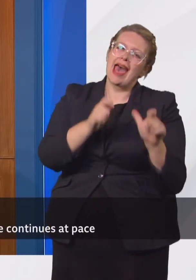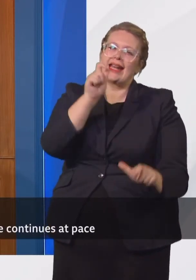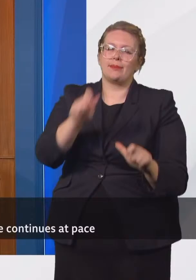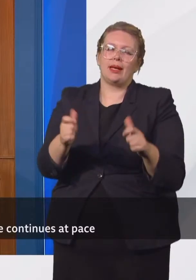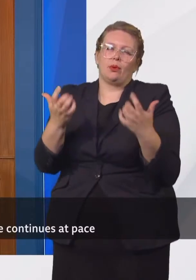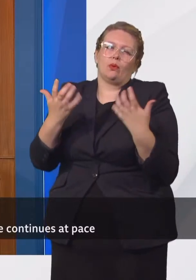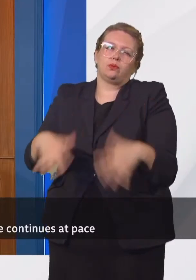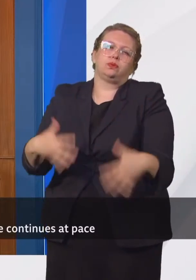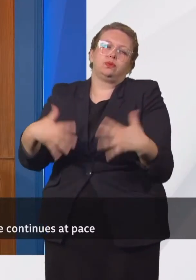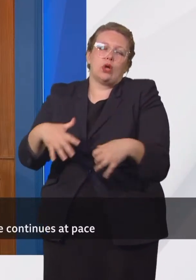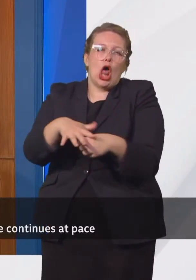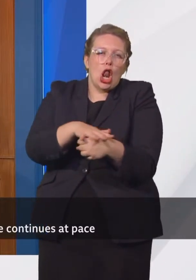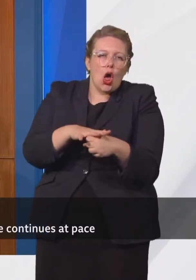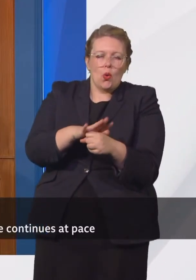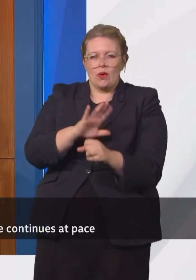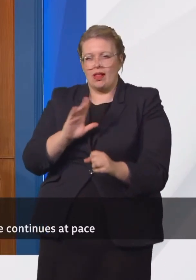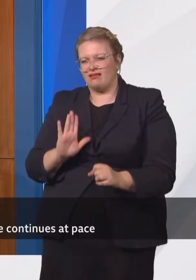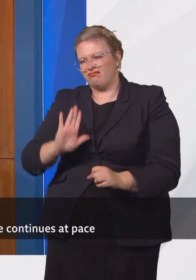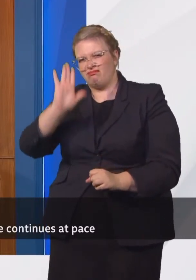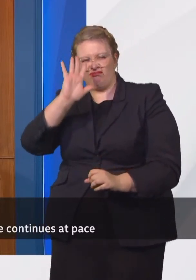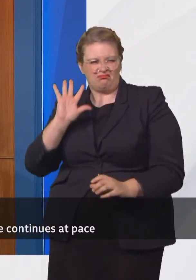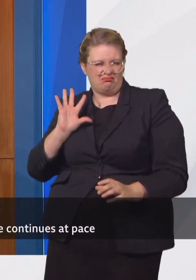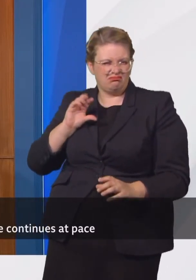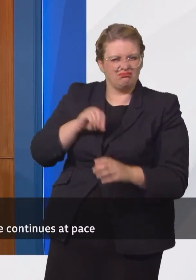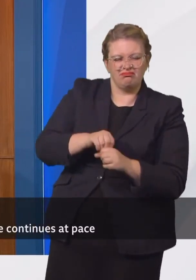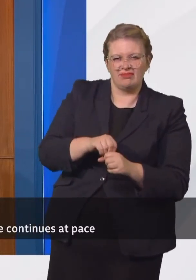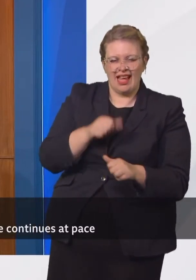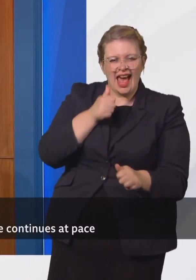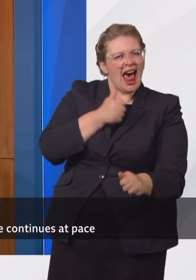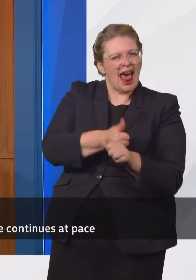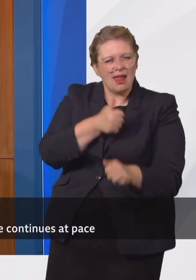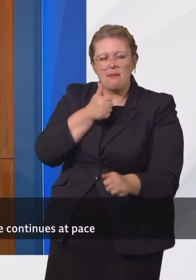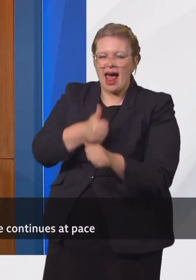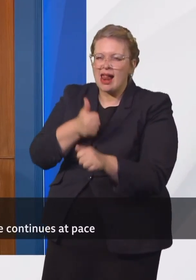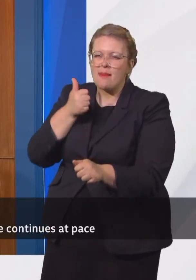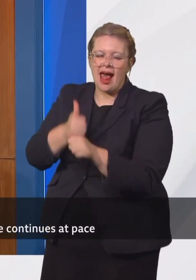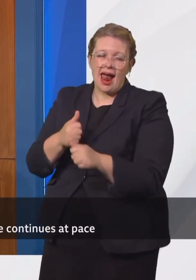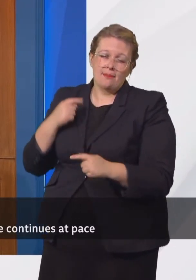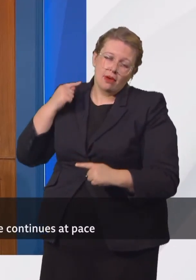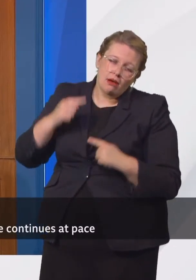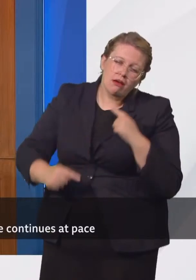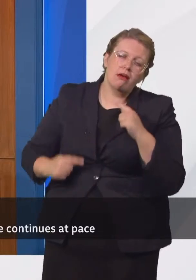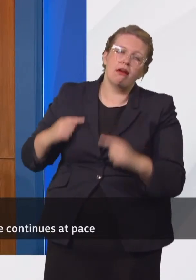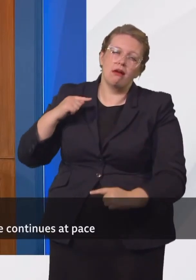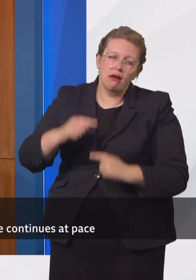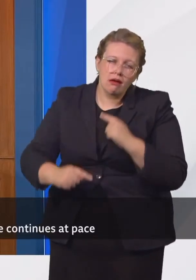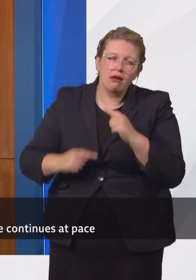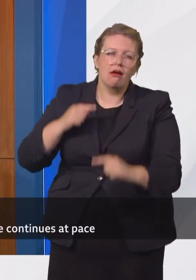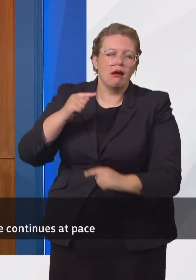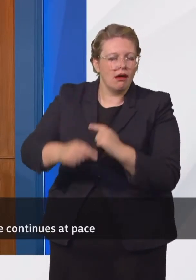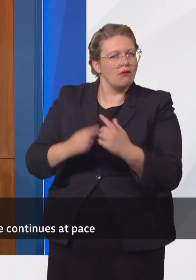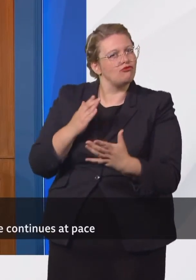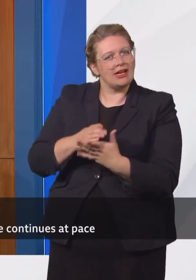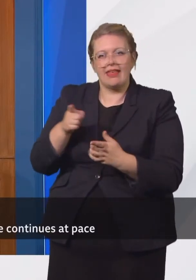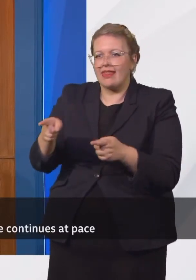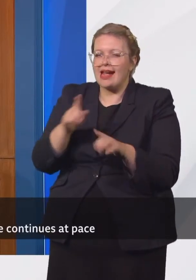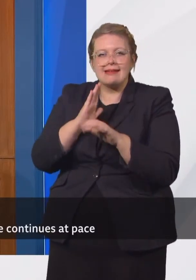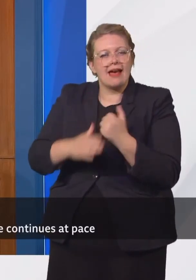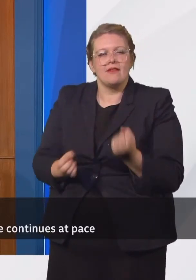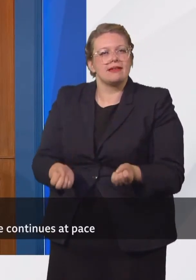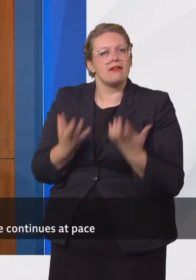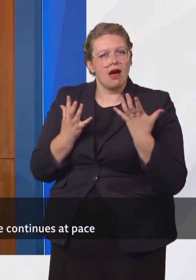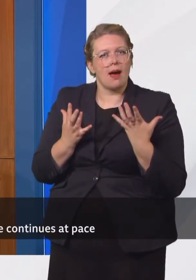the local level who just one by one, day by day, hour by hour, are never tiring